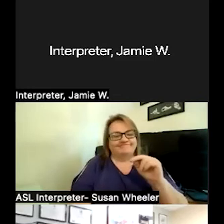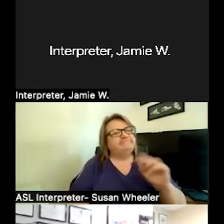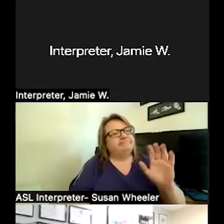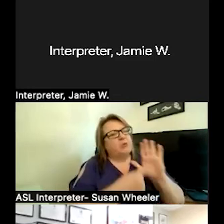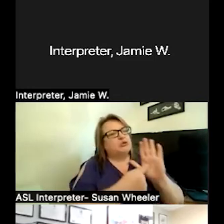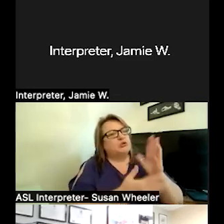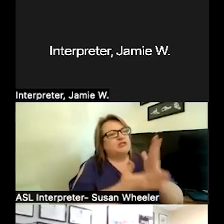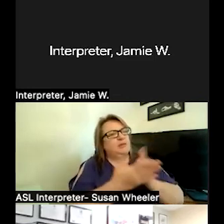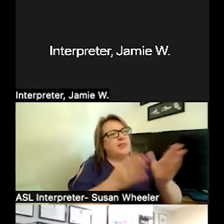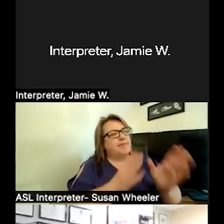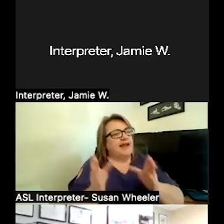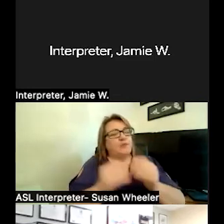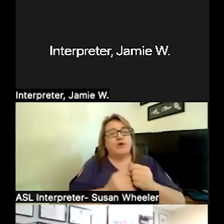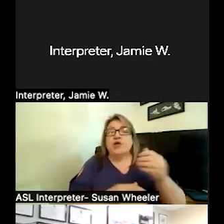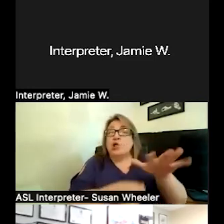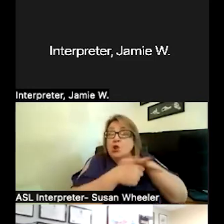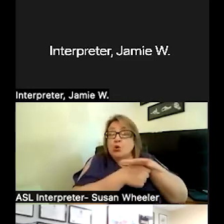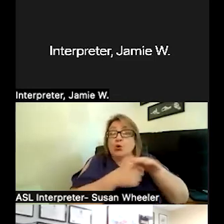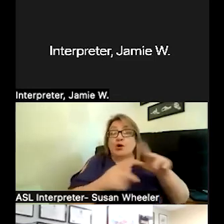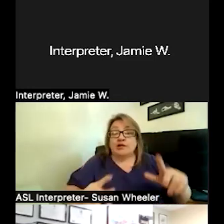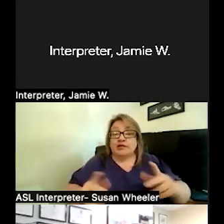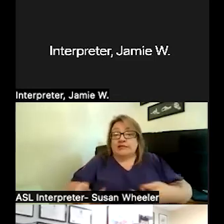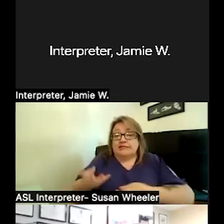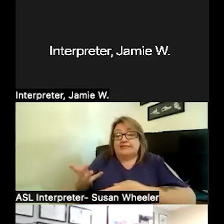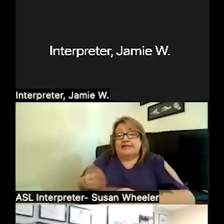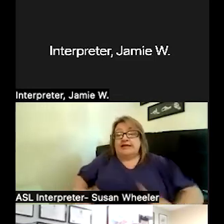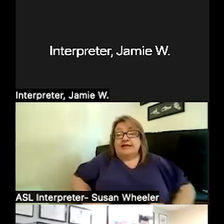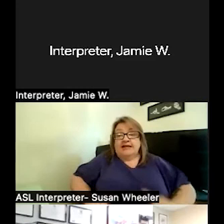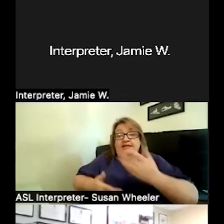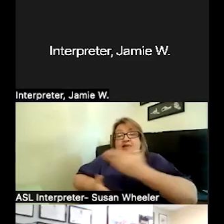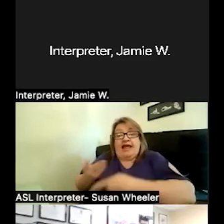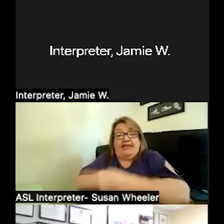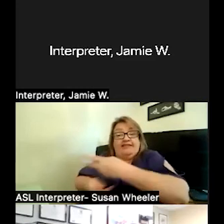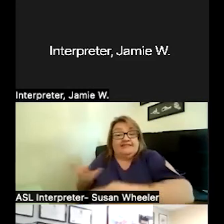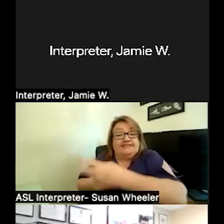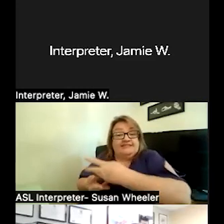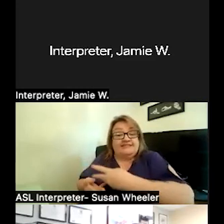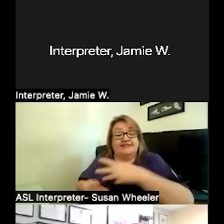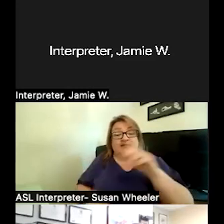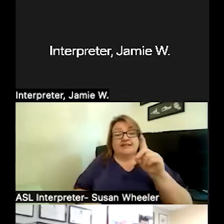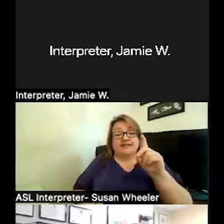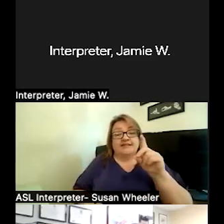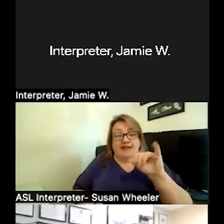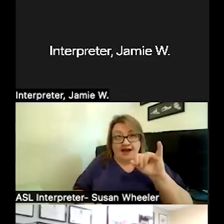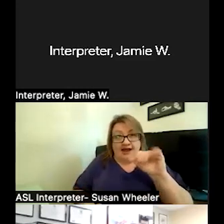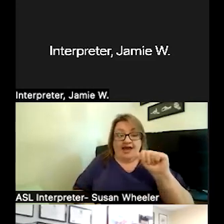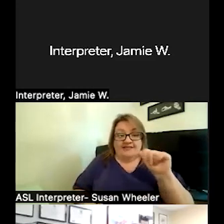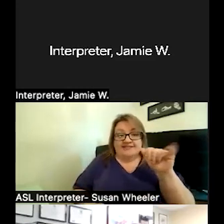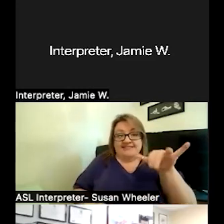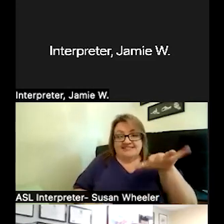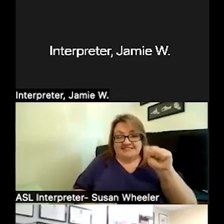local dialysis and skilled nursing. We've done this a couple exercises now in a row where we've reached